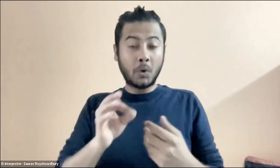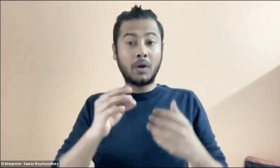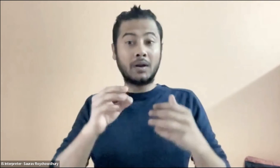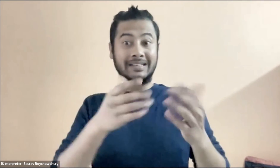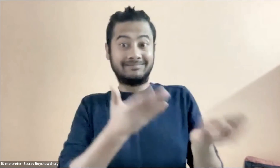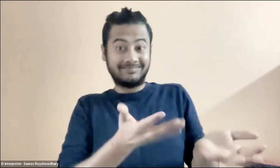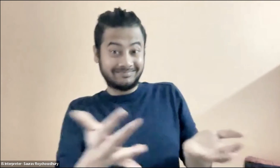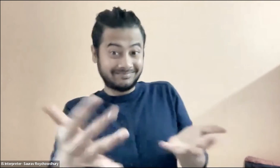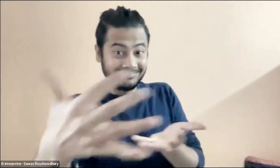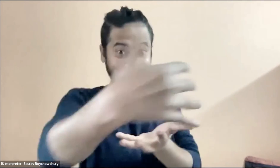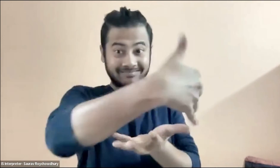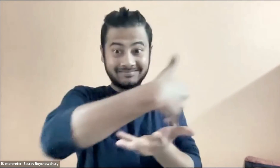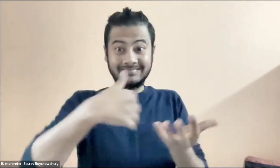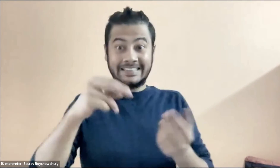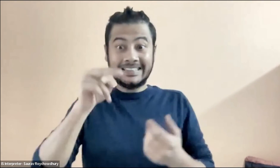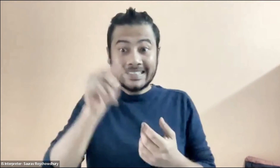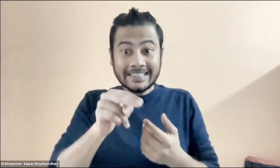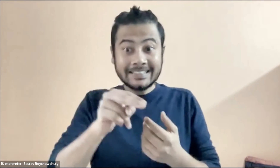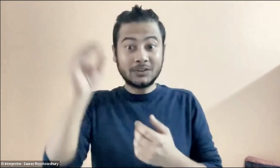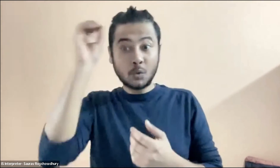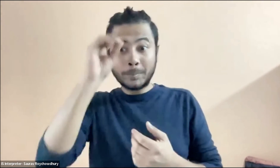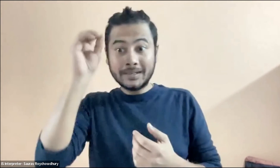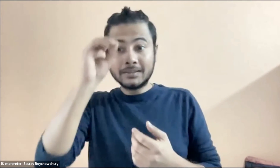these processes, even when they do become